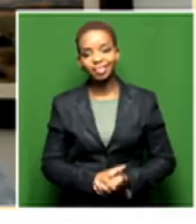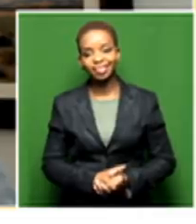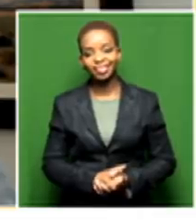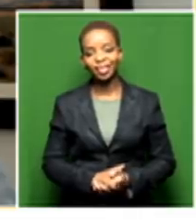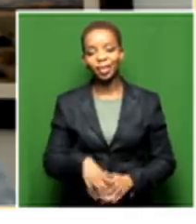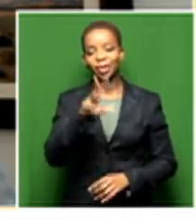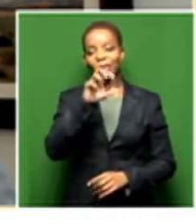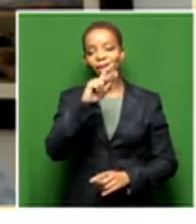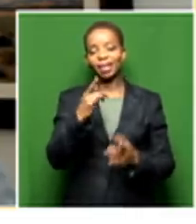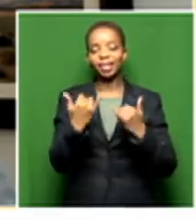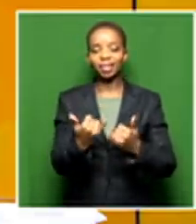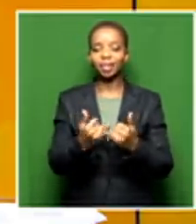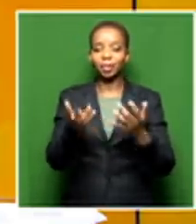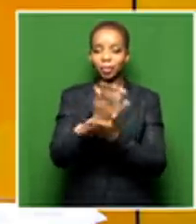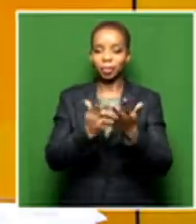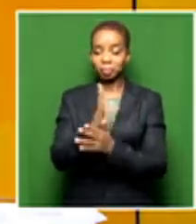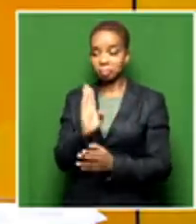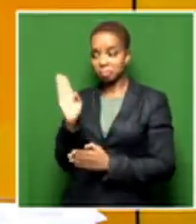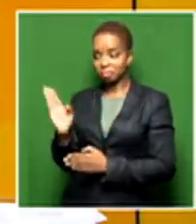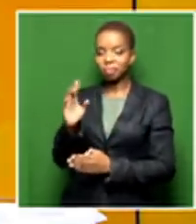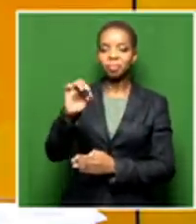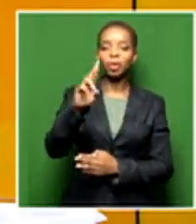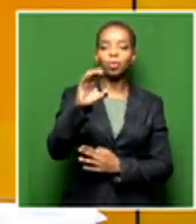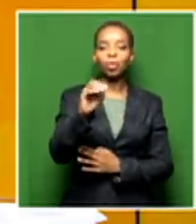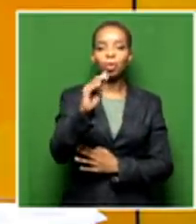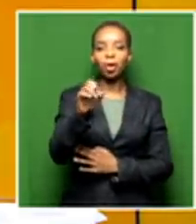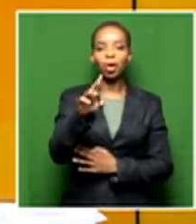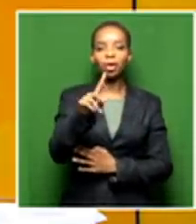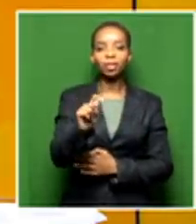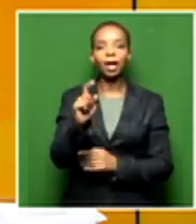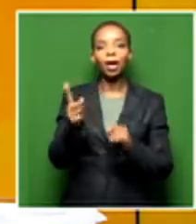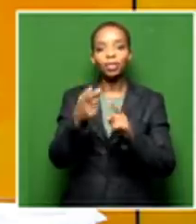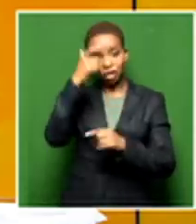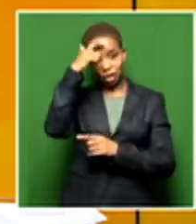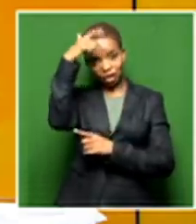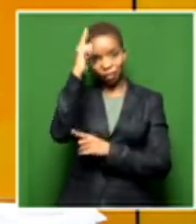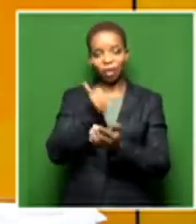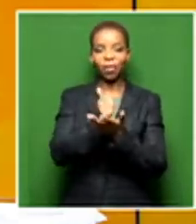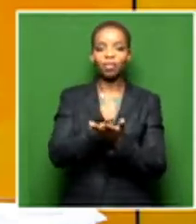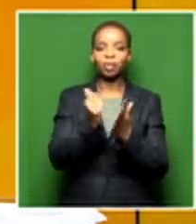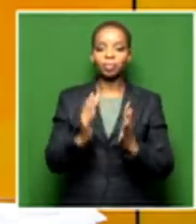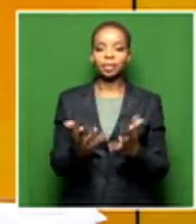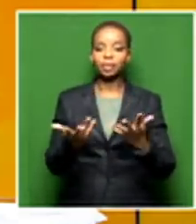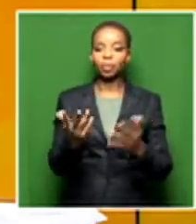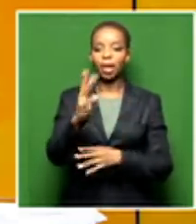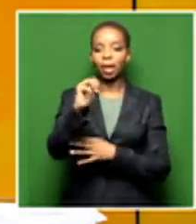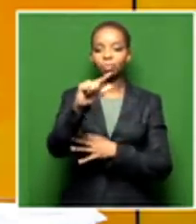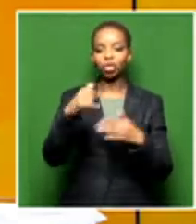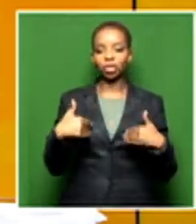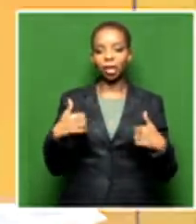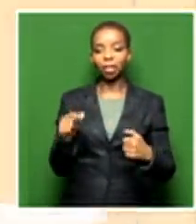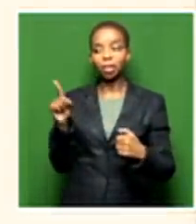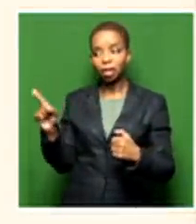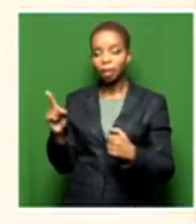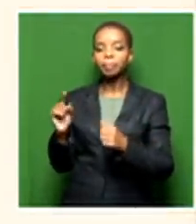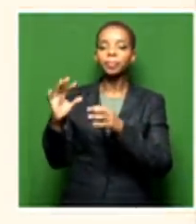All right, we just spoke to Robert Verseput, the Chief Pharmacist at MG Health, on the effects of the lockdown on daily routine as it relates